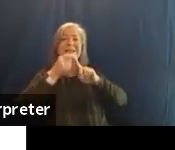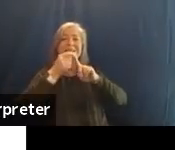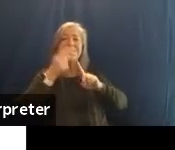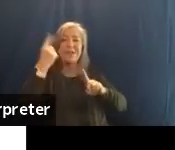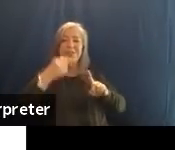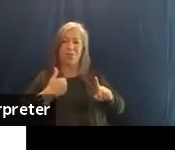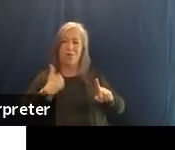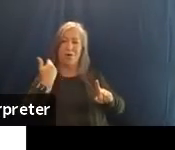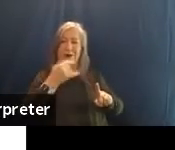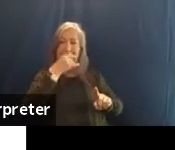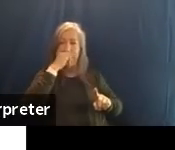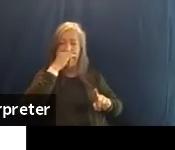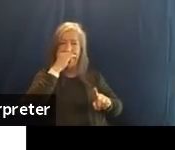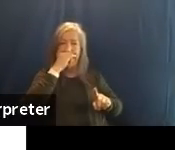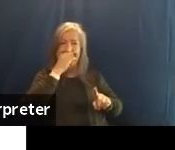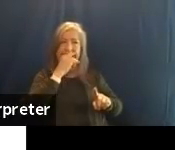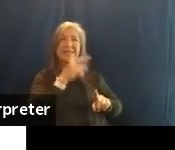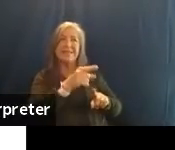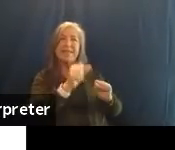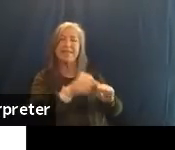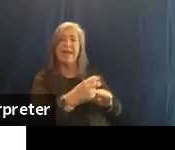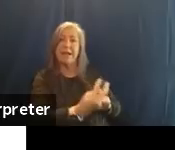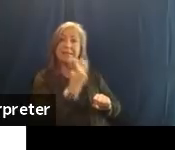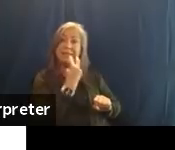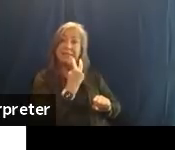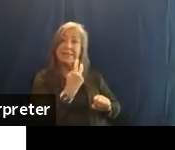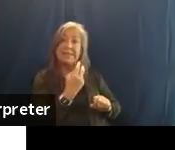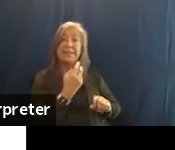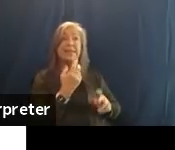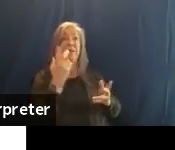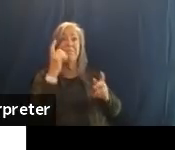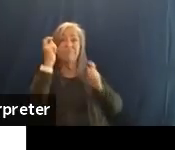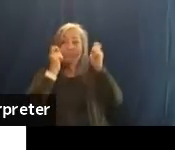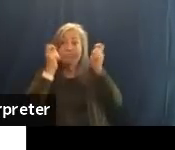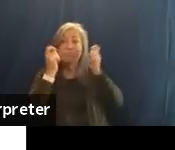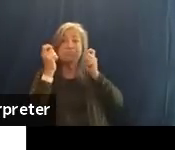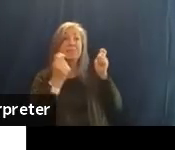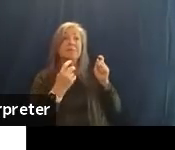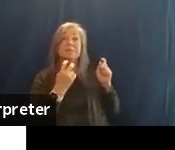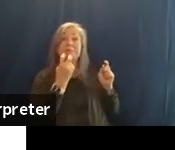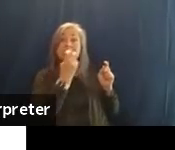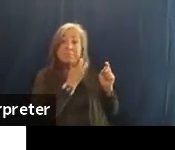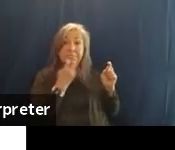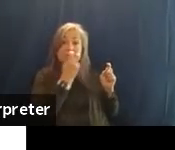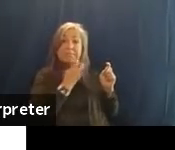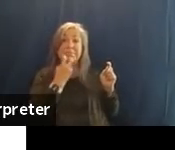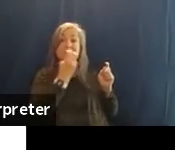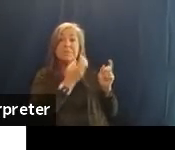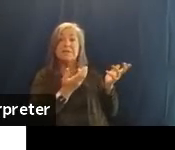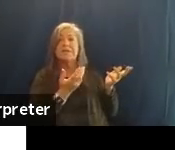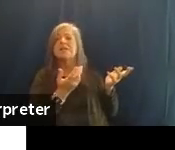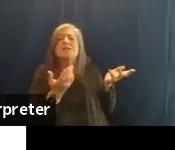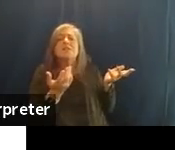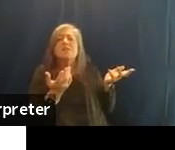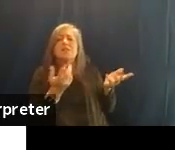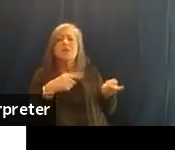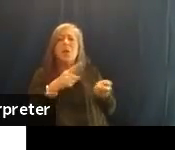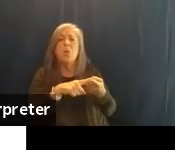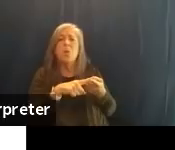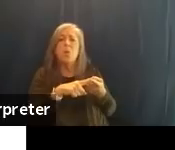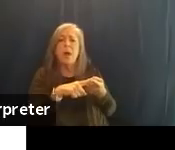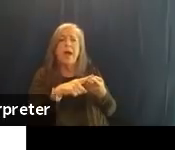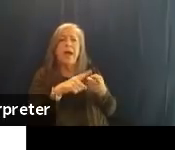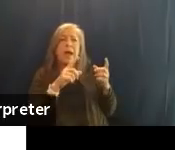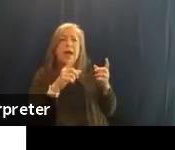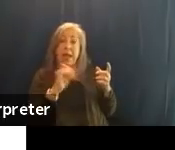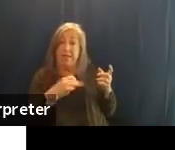pronouncing words, or even a high school's, you know, Spanish teacher. Tell us about face shields. When can I wear a face shield if I'm a